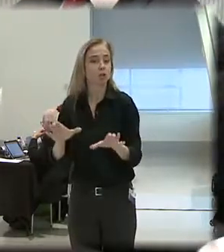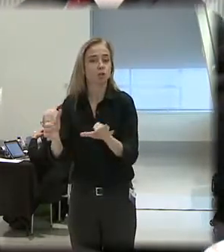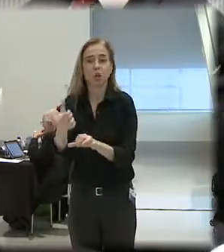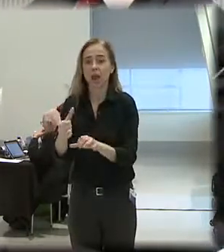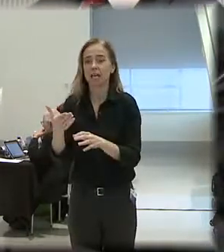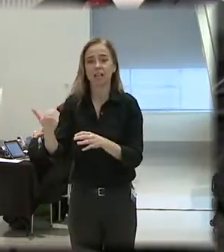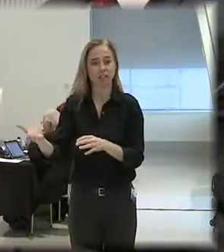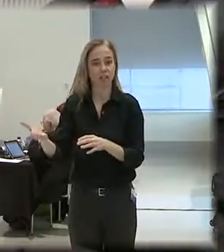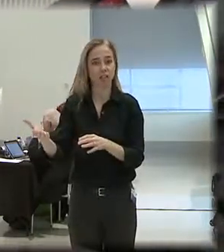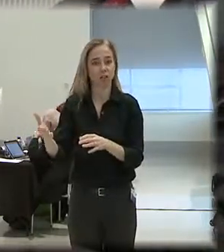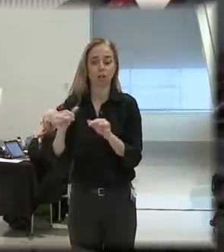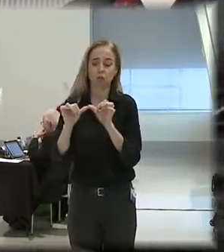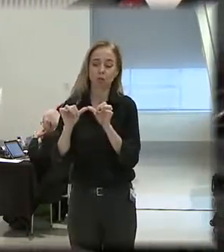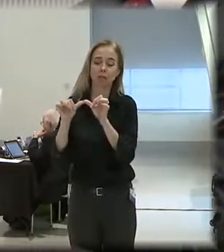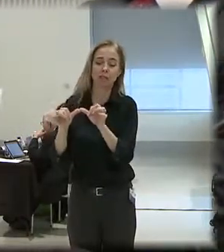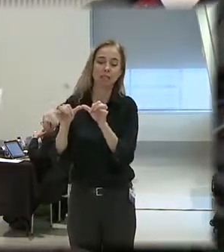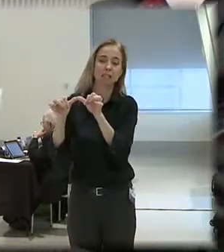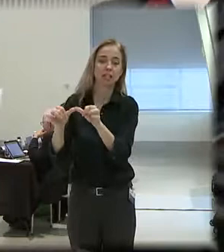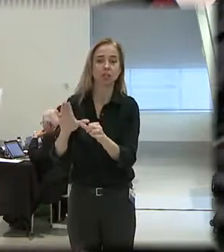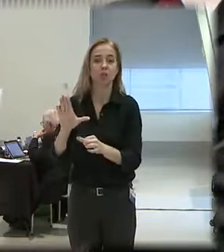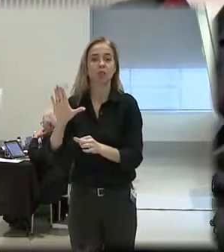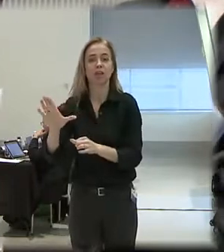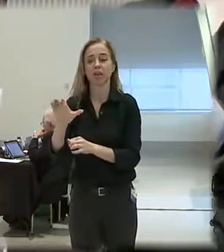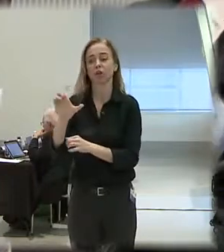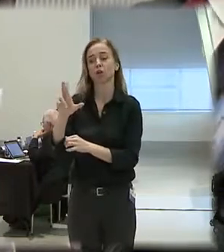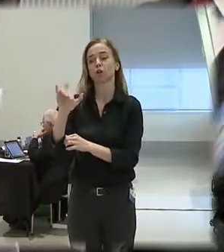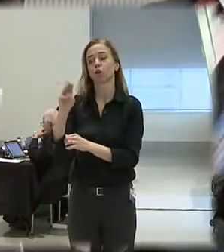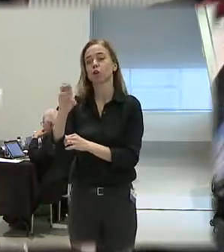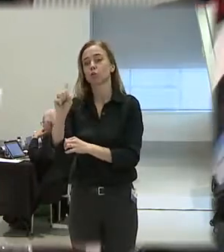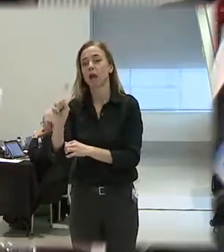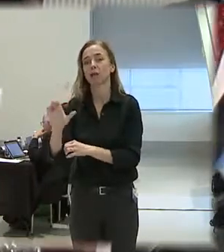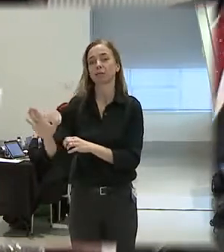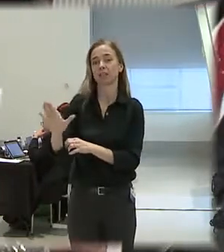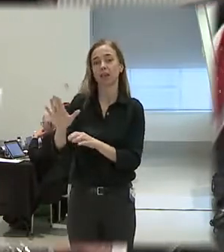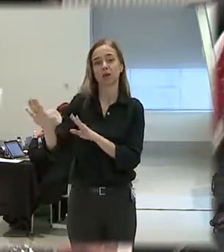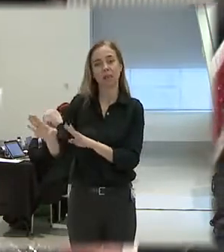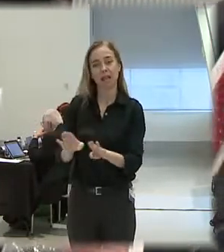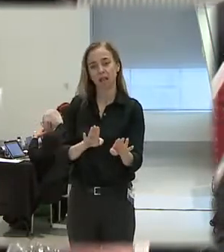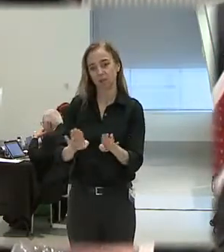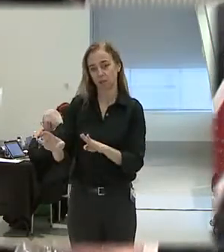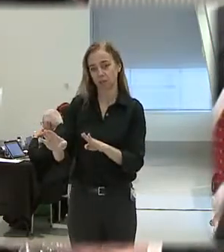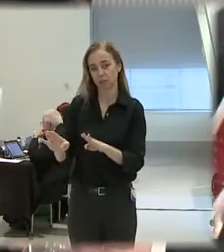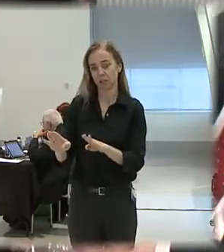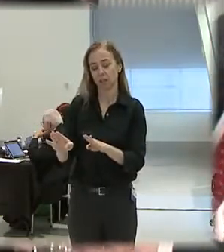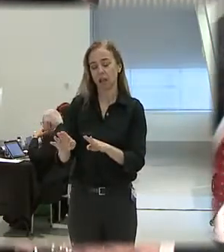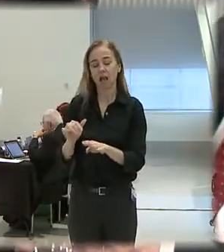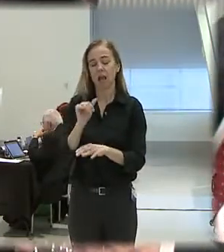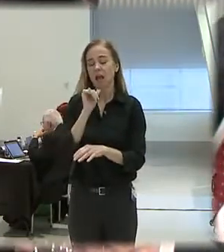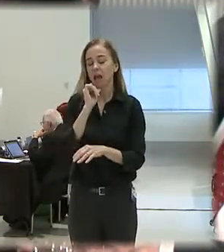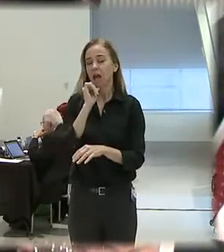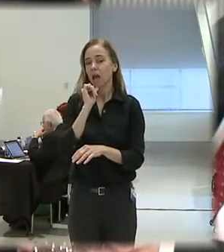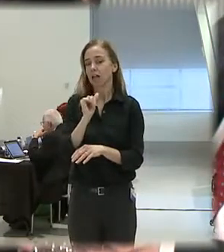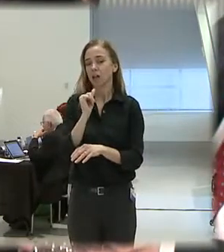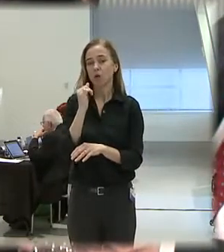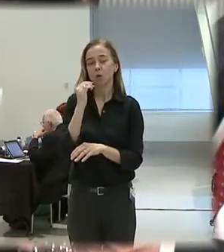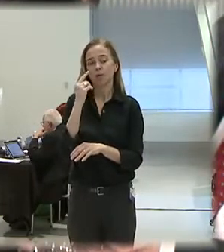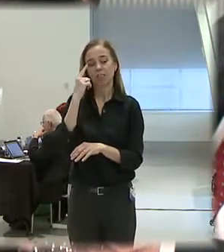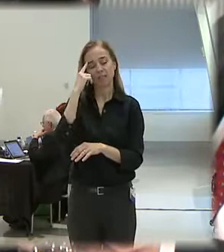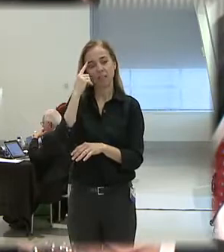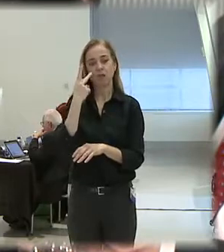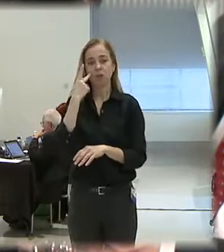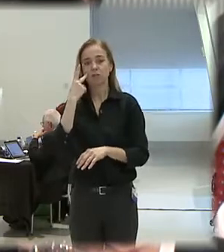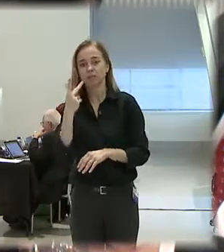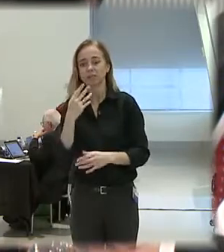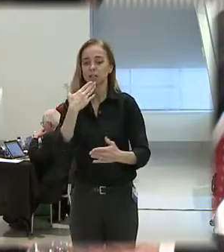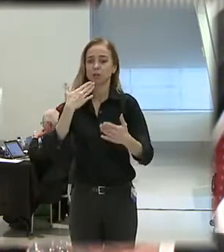to continue their crimes and continue their behavior. I don't think we've seen good empirical research on that. I don't think